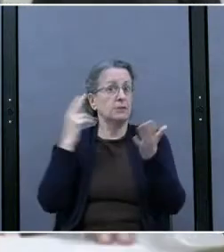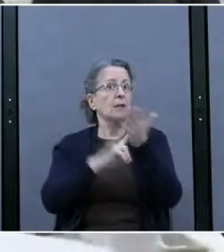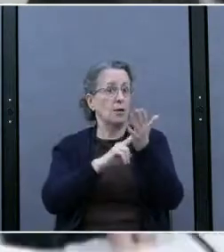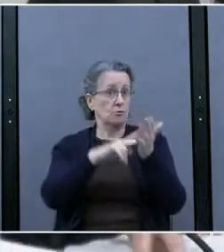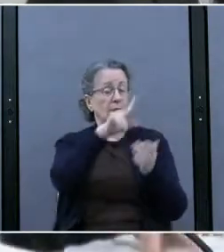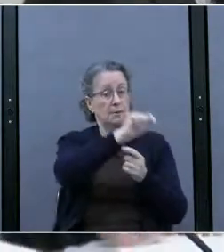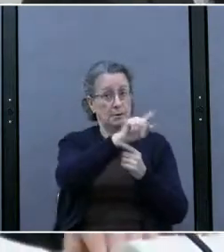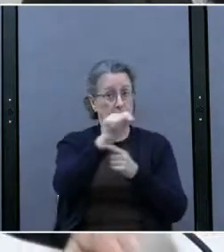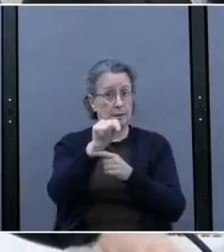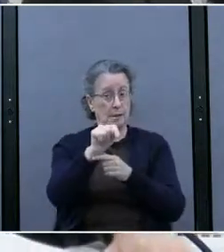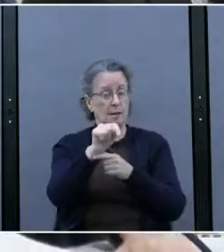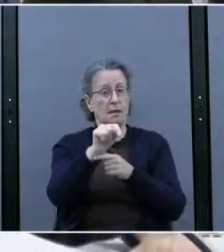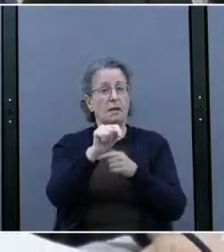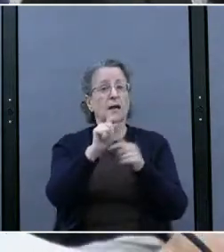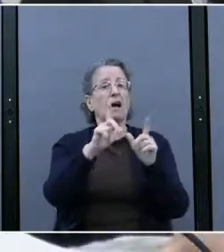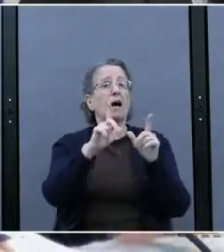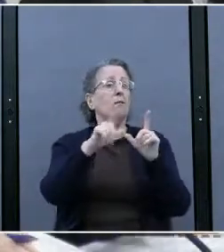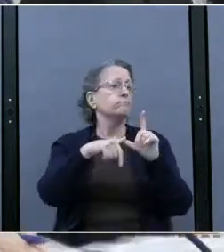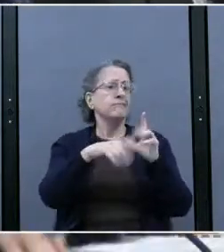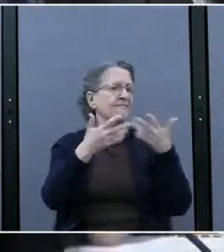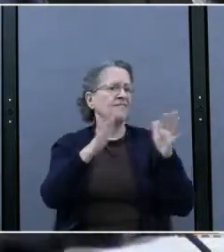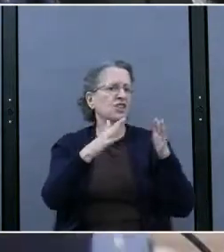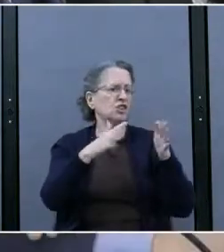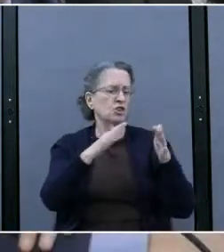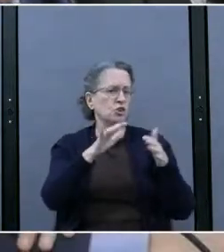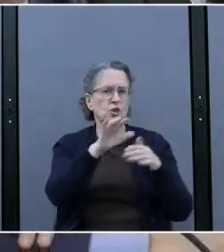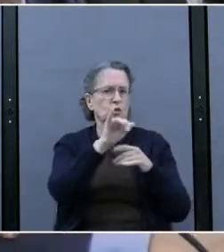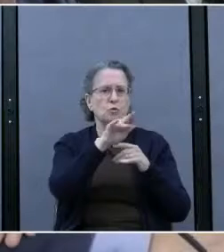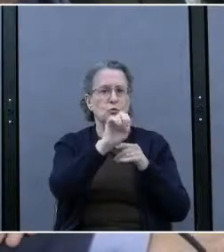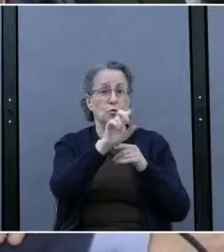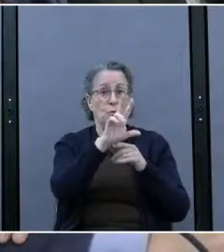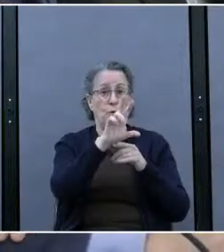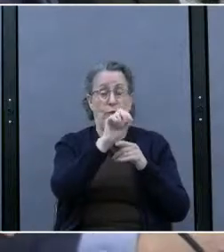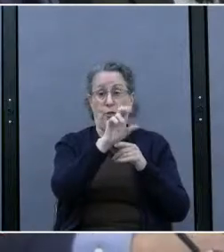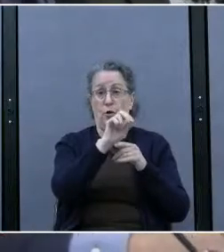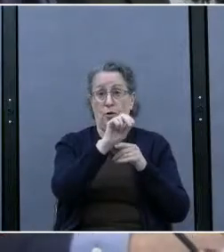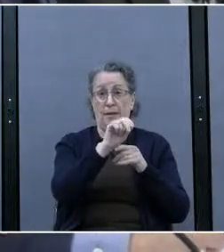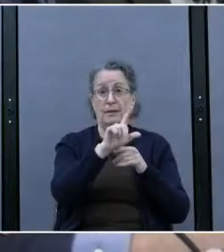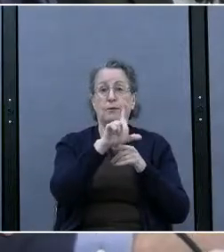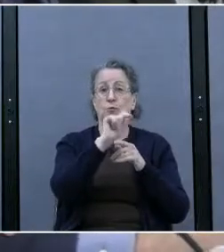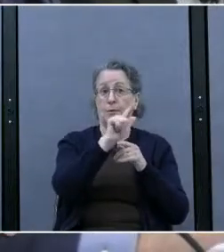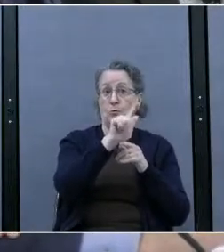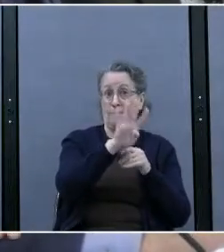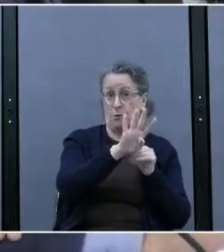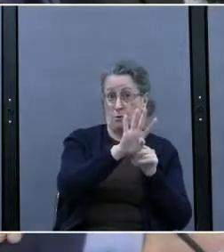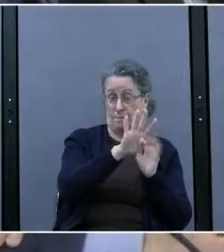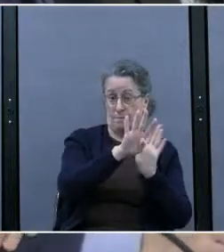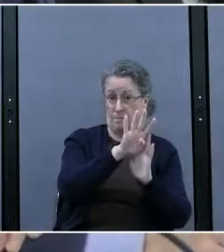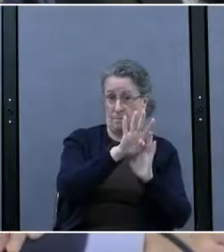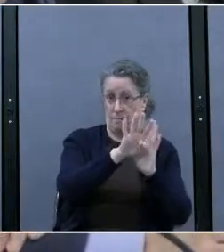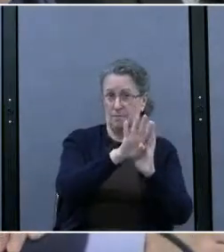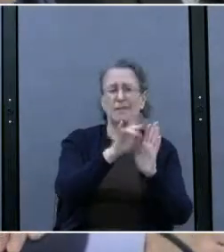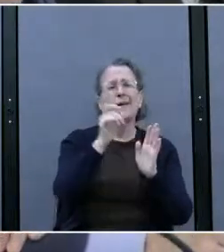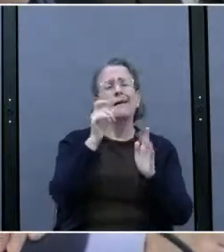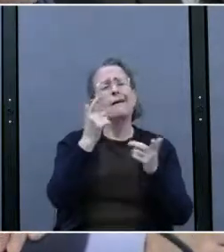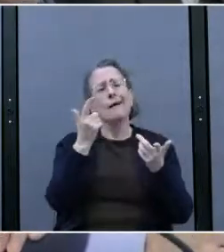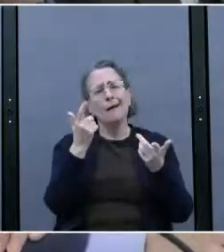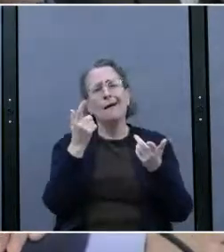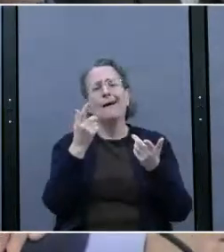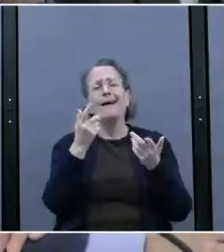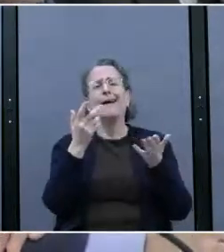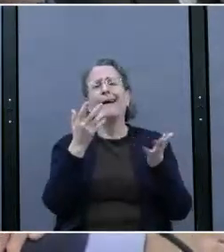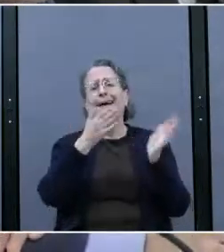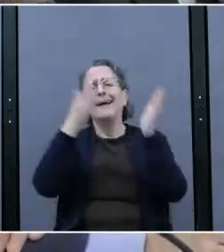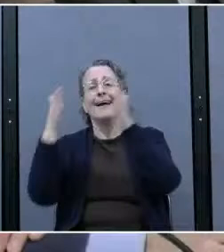T expired like June 30th last year. And we were operating under kind of an agreement, really,